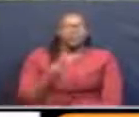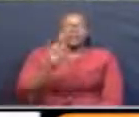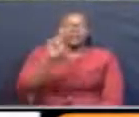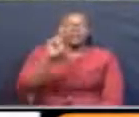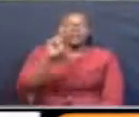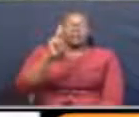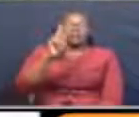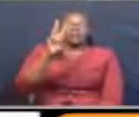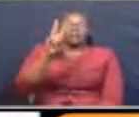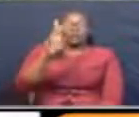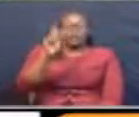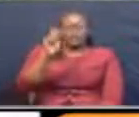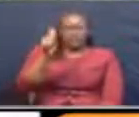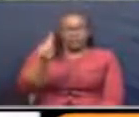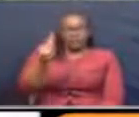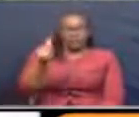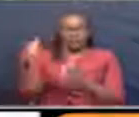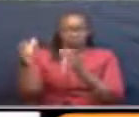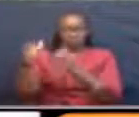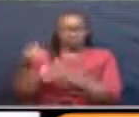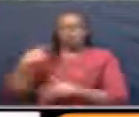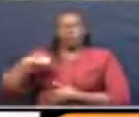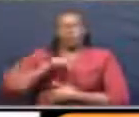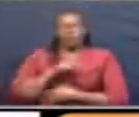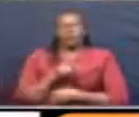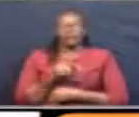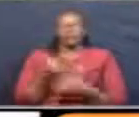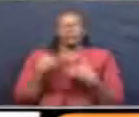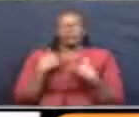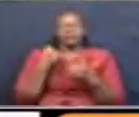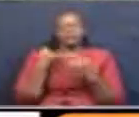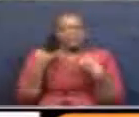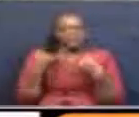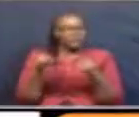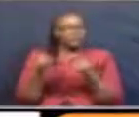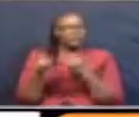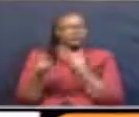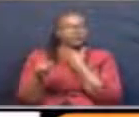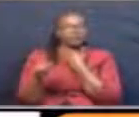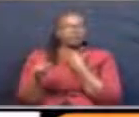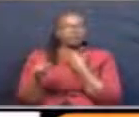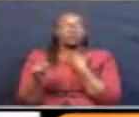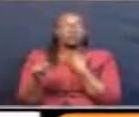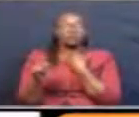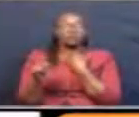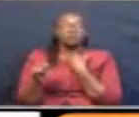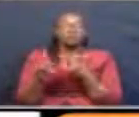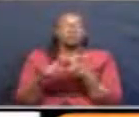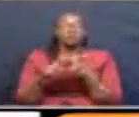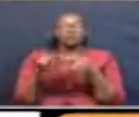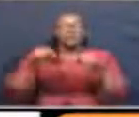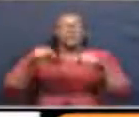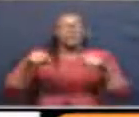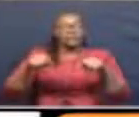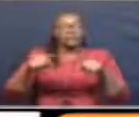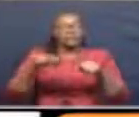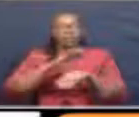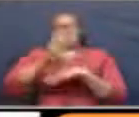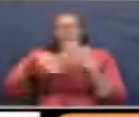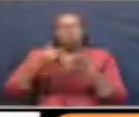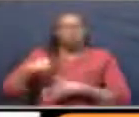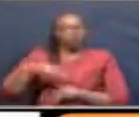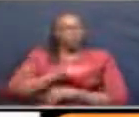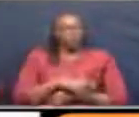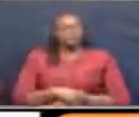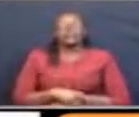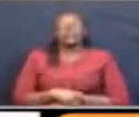Towers Agency, I think one of the things is that we have been trying to read from the same script,